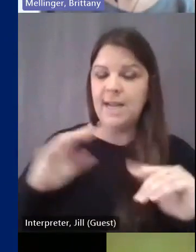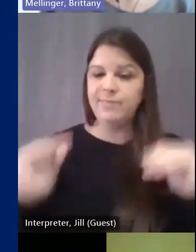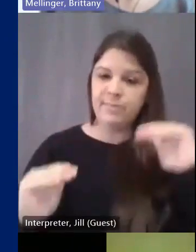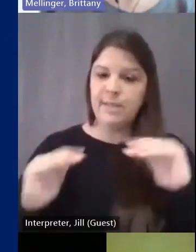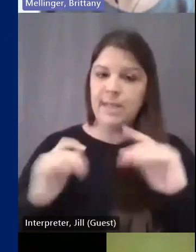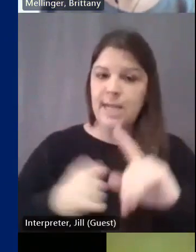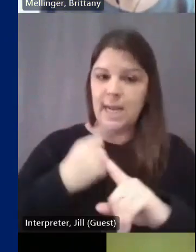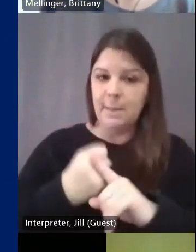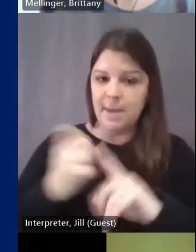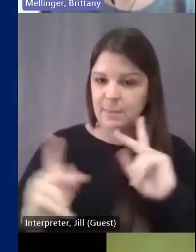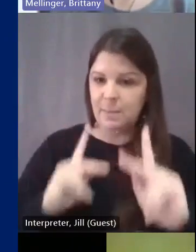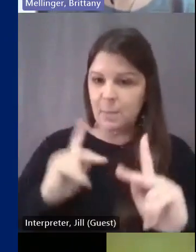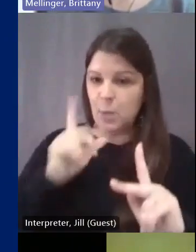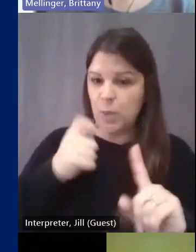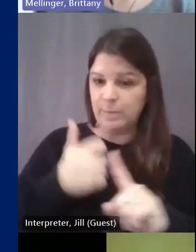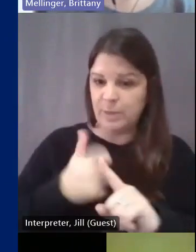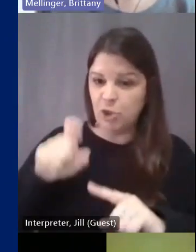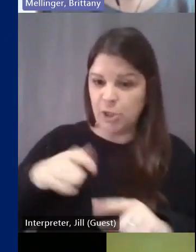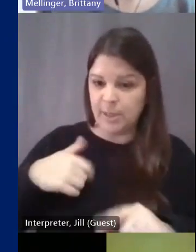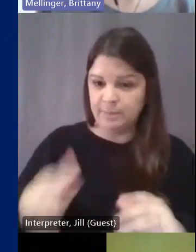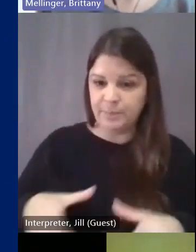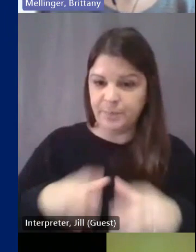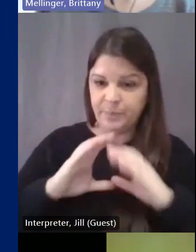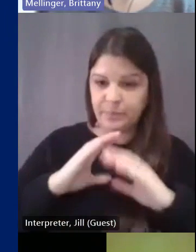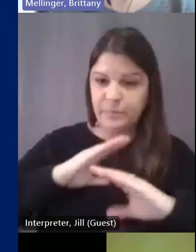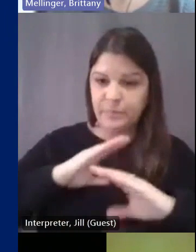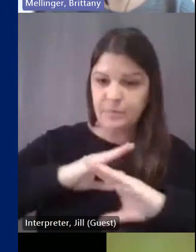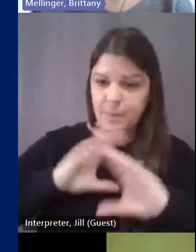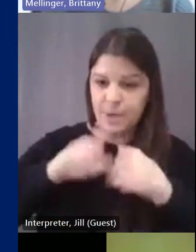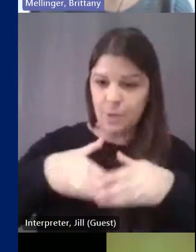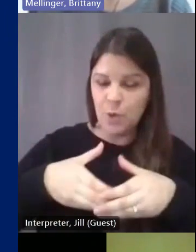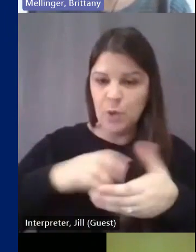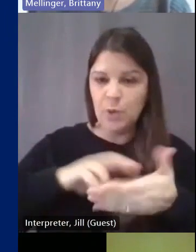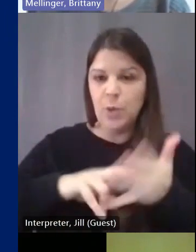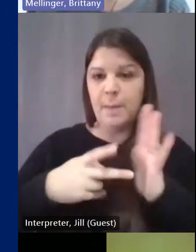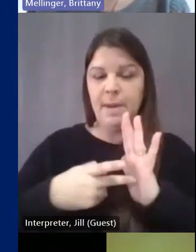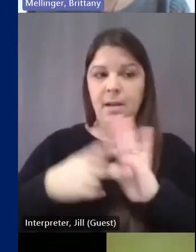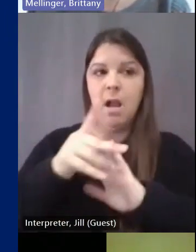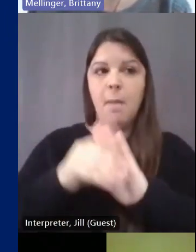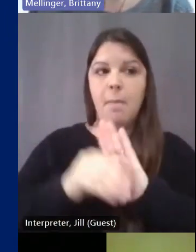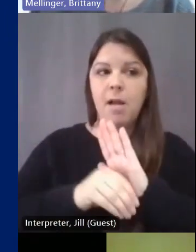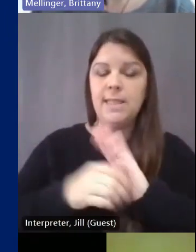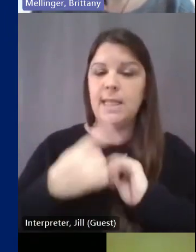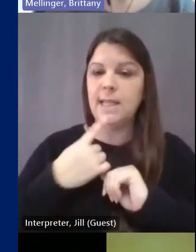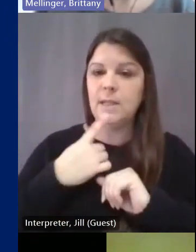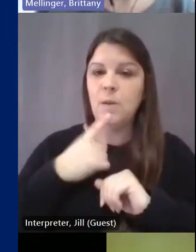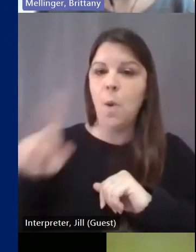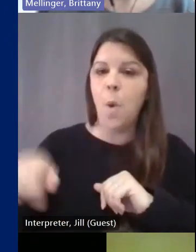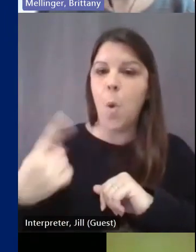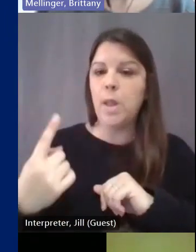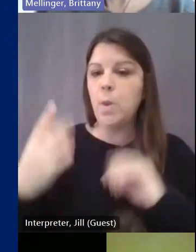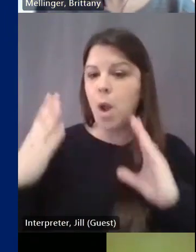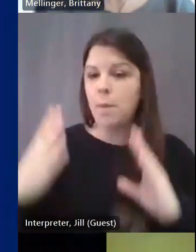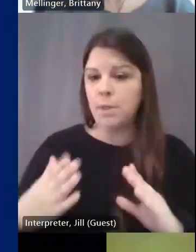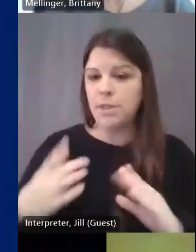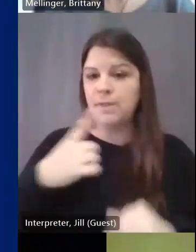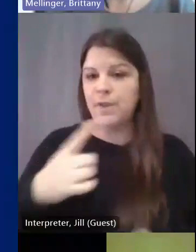protected class. So if we're looking at familial status again, it could be a policy that says only one person per